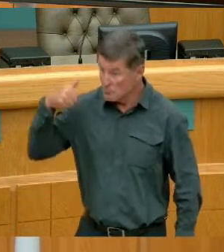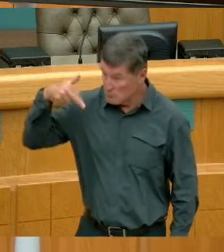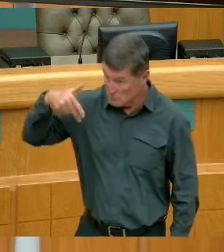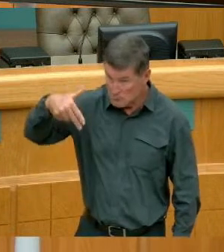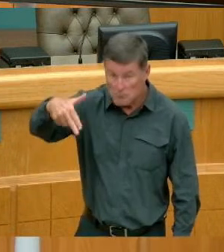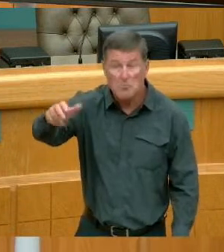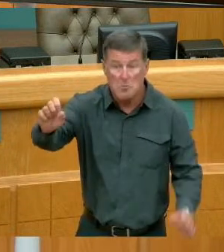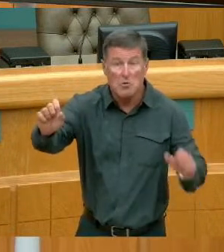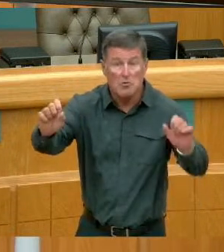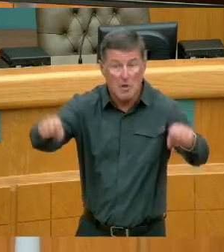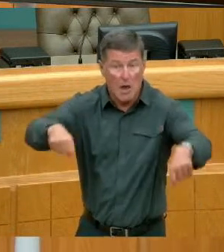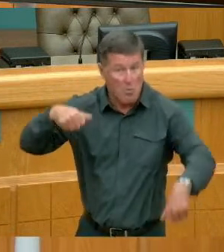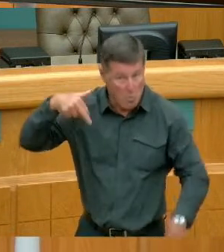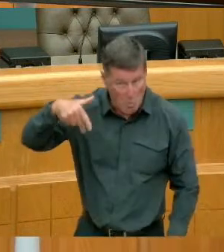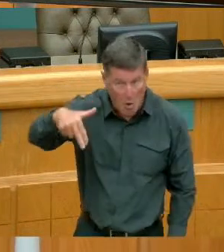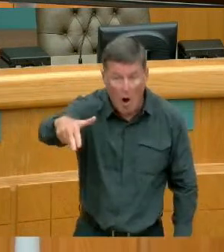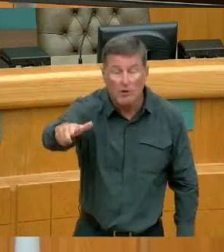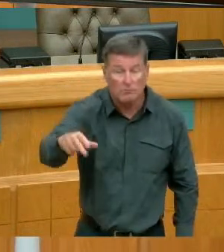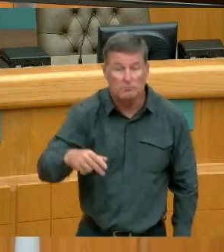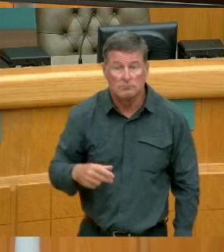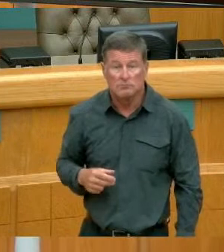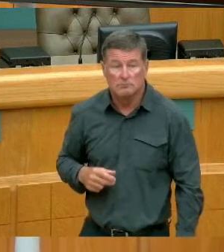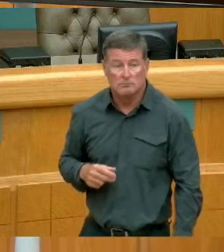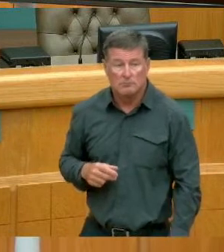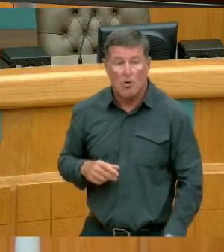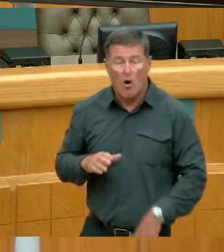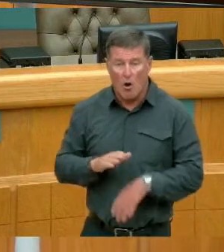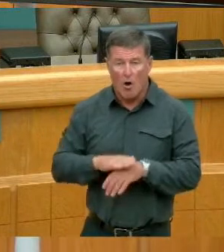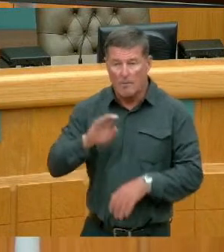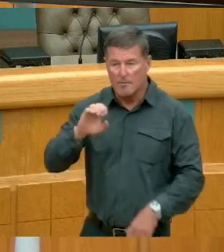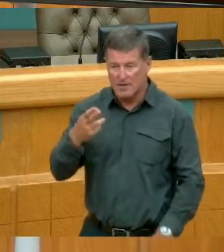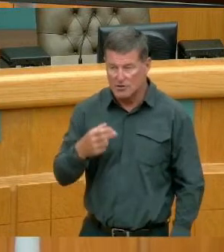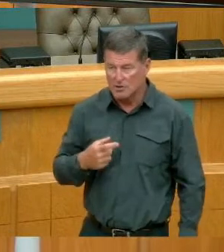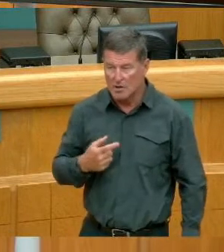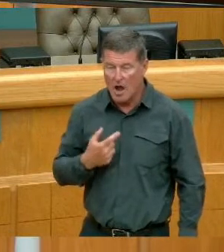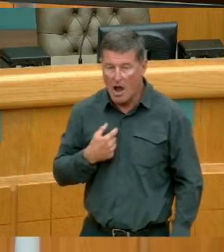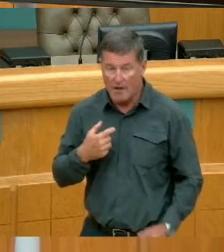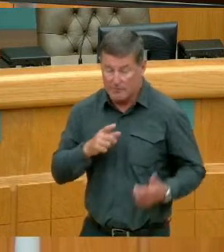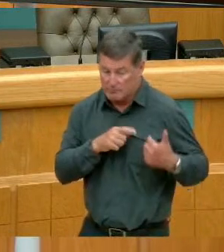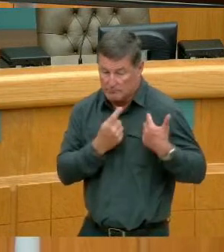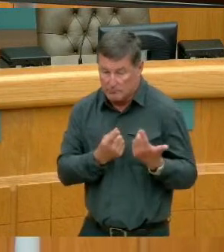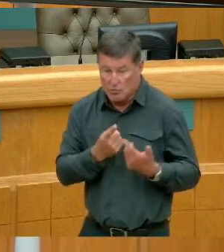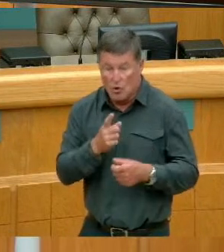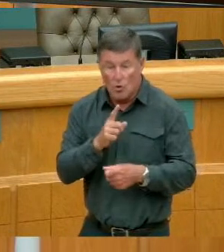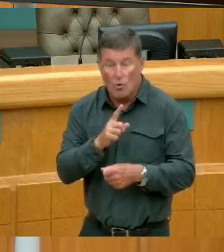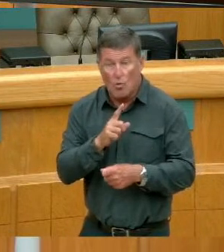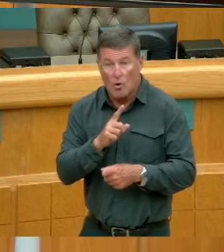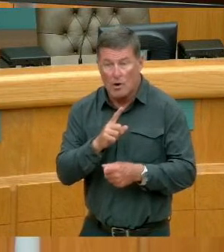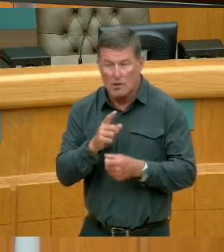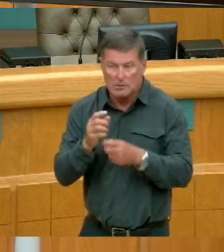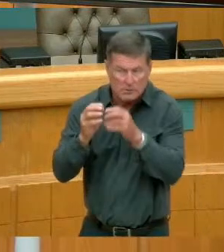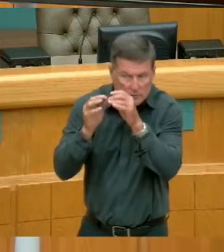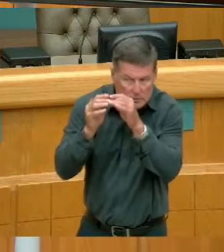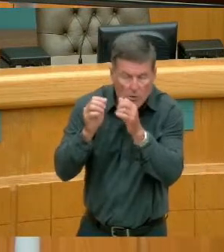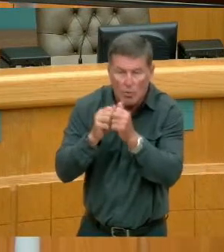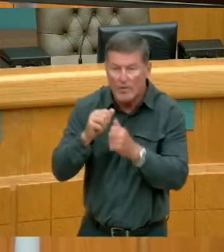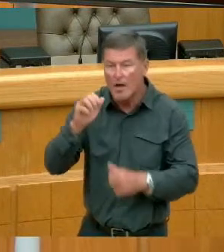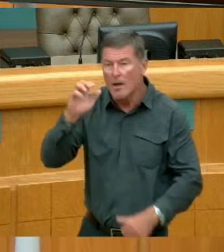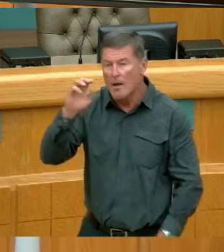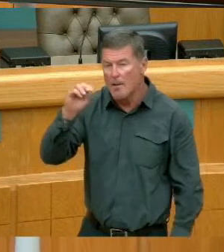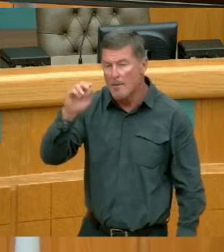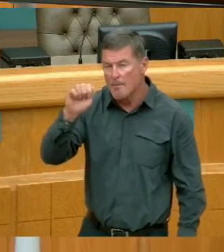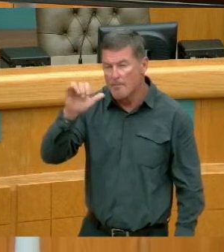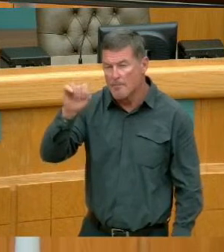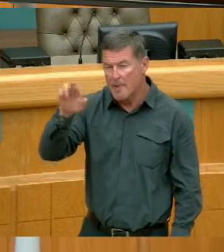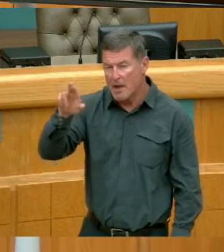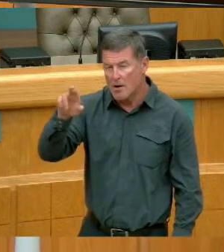access will be allowed to the beaches. I've worked very closely in the last 24 hours with Mayor McComb, with City